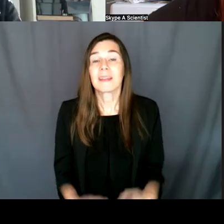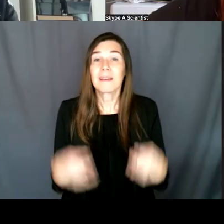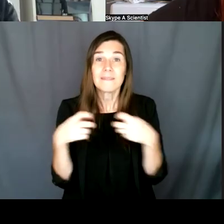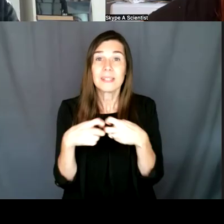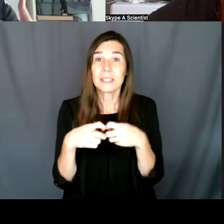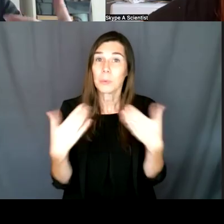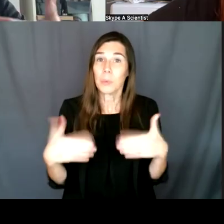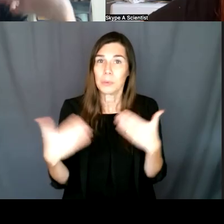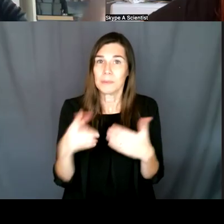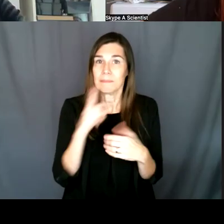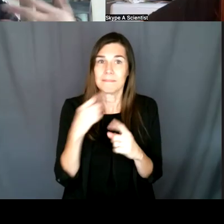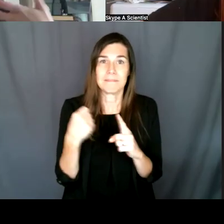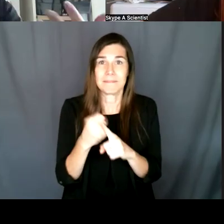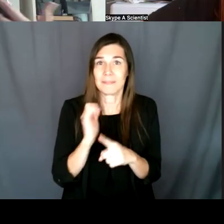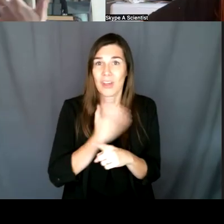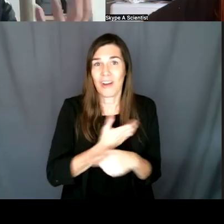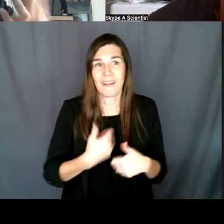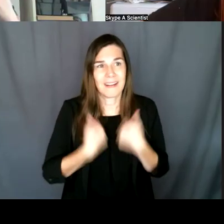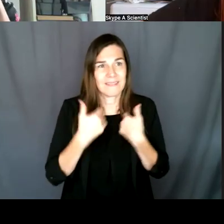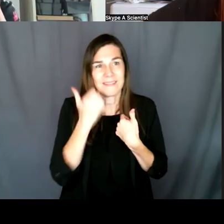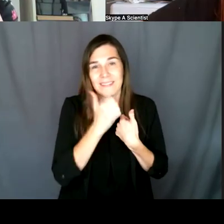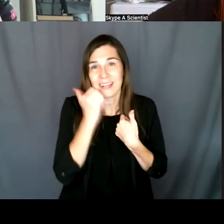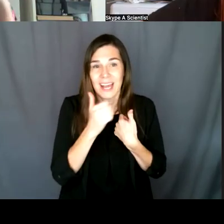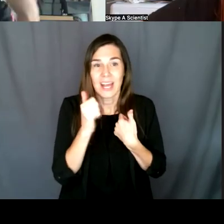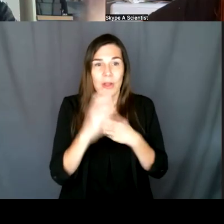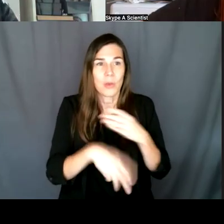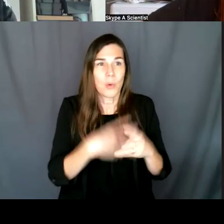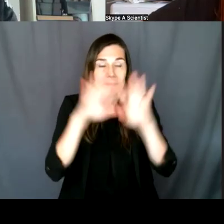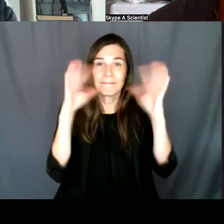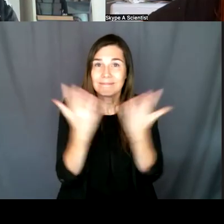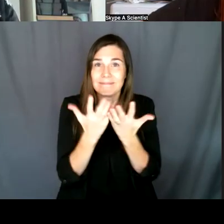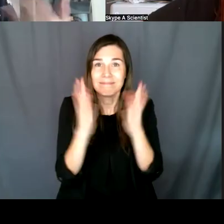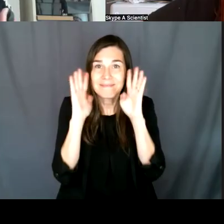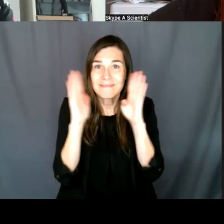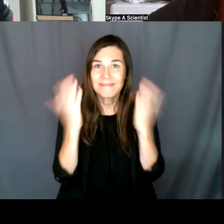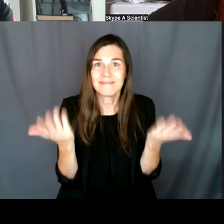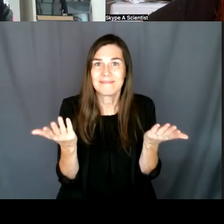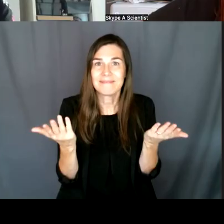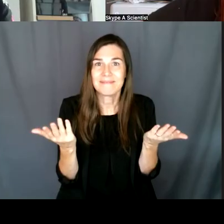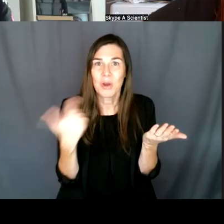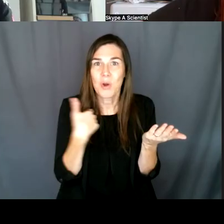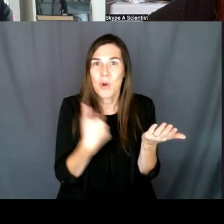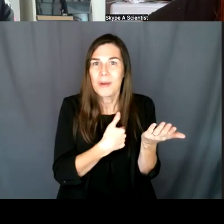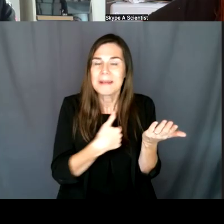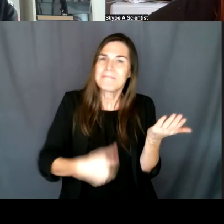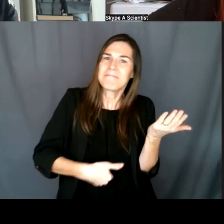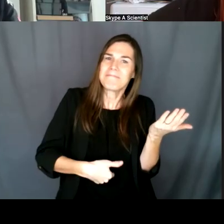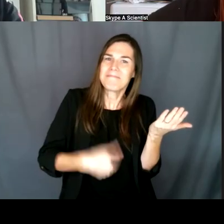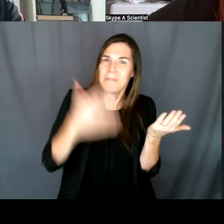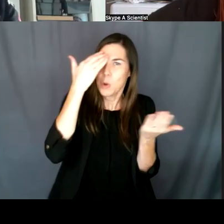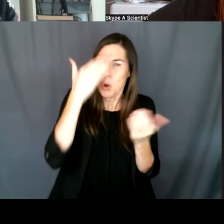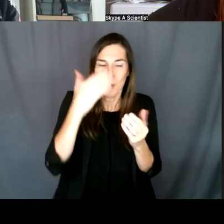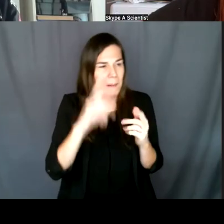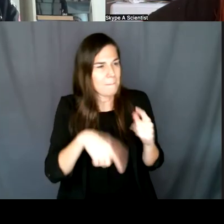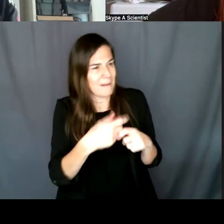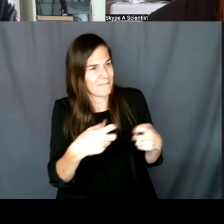that we live our lives. If Mhm. you look at the world around you and pay attention, there's a lot of things that we intuitively know about physics. And